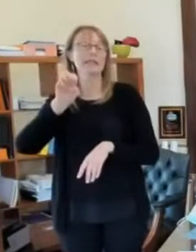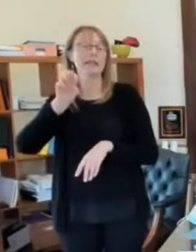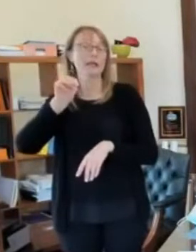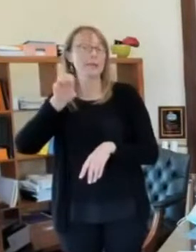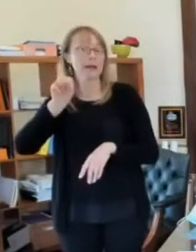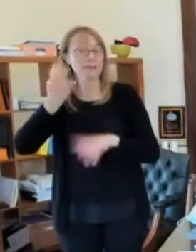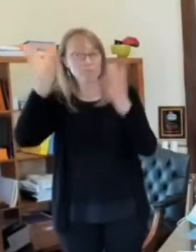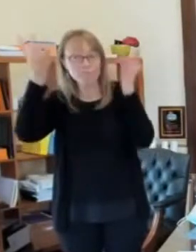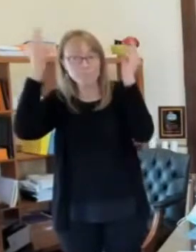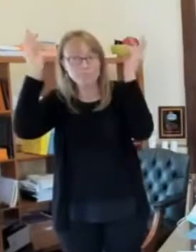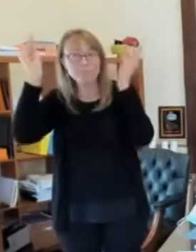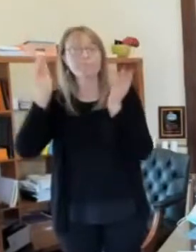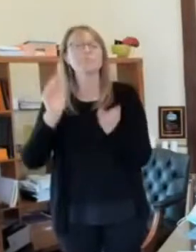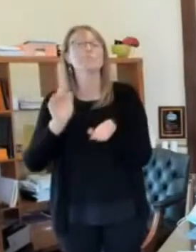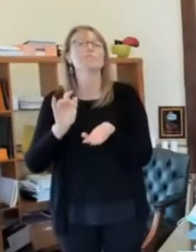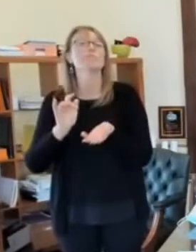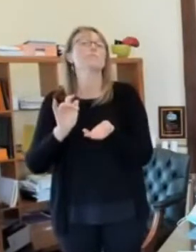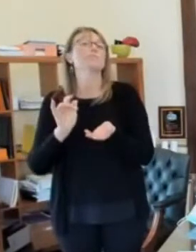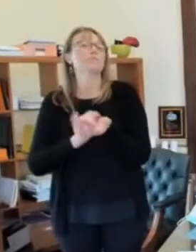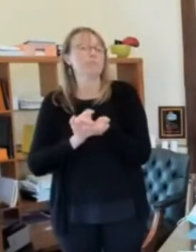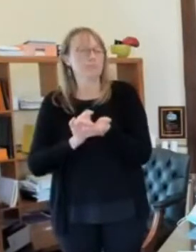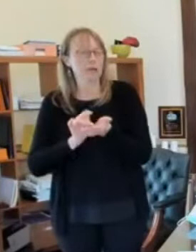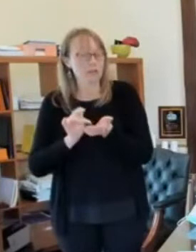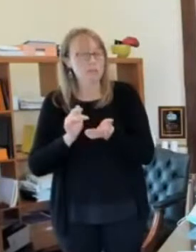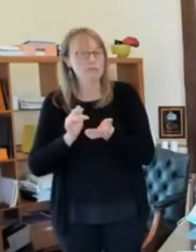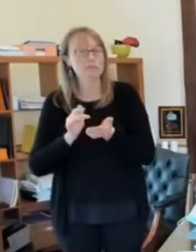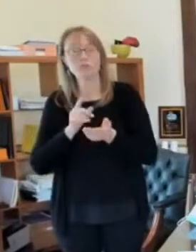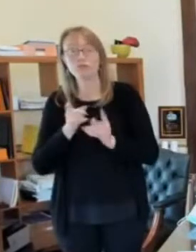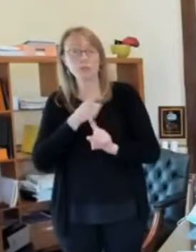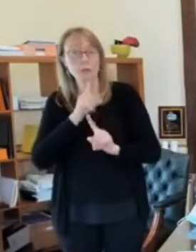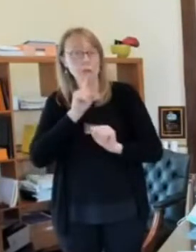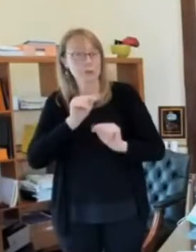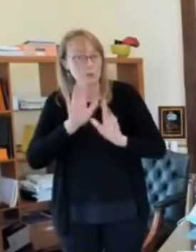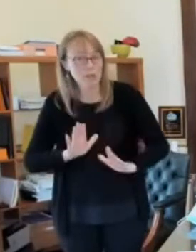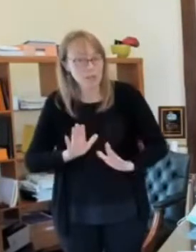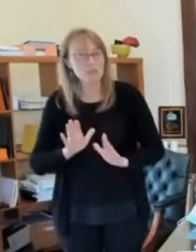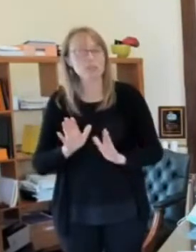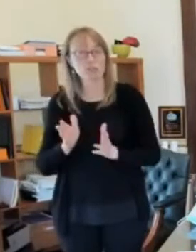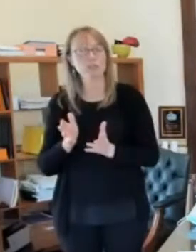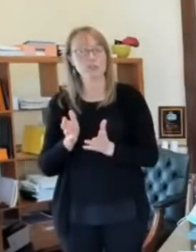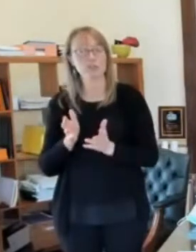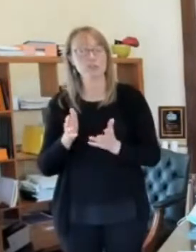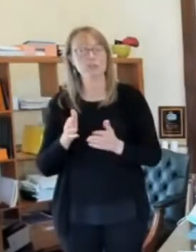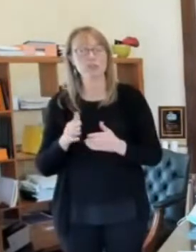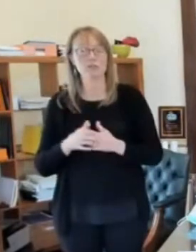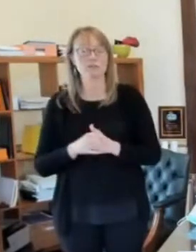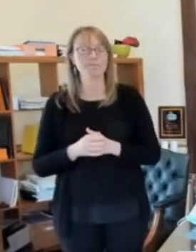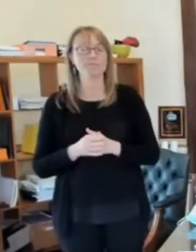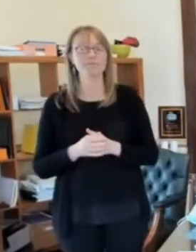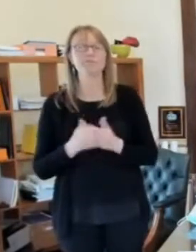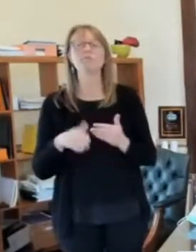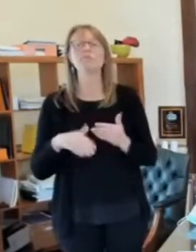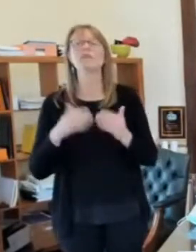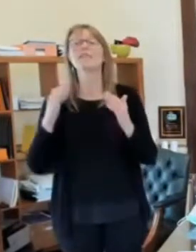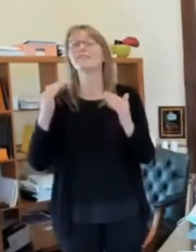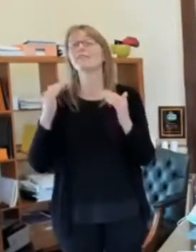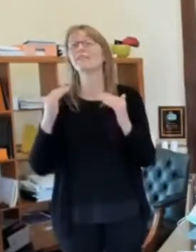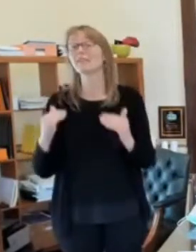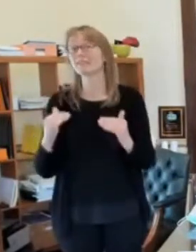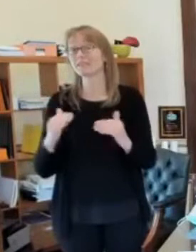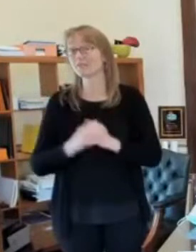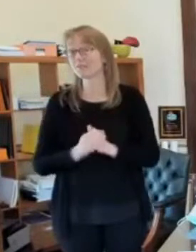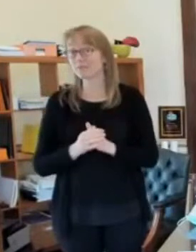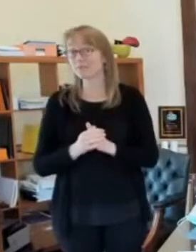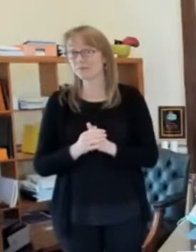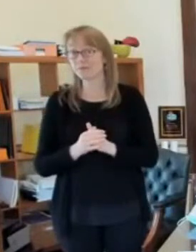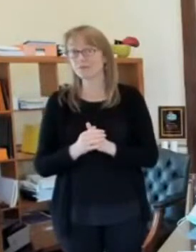paramedics. They are all in phase 1A. And then first responders in phase 1B. Next, the